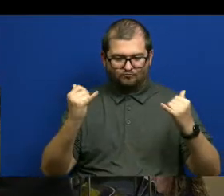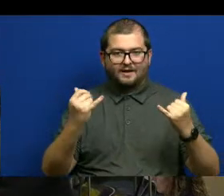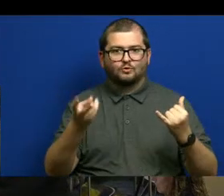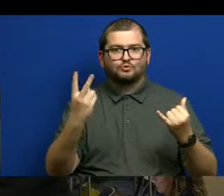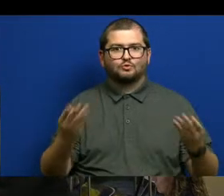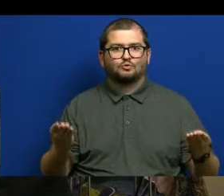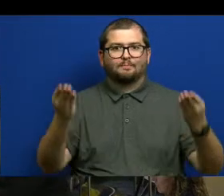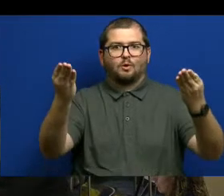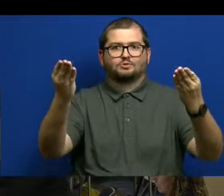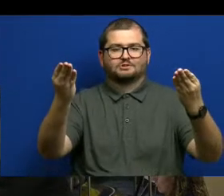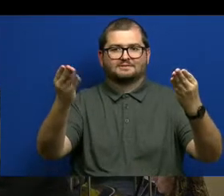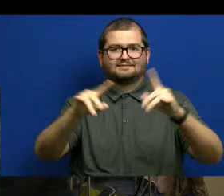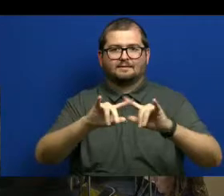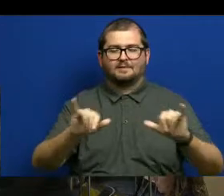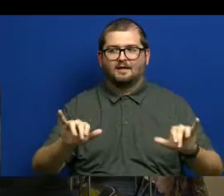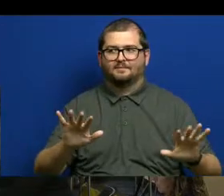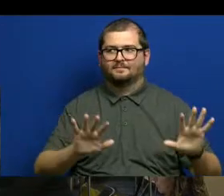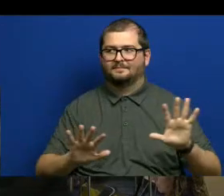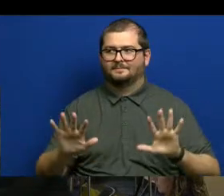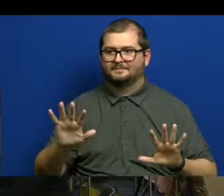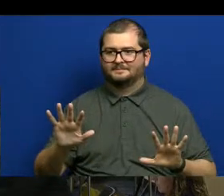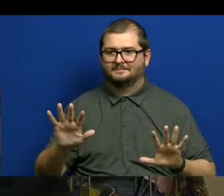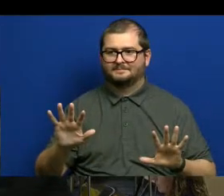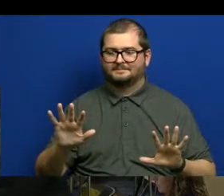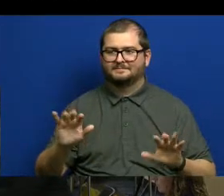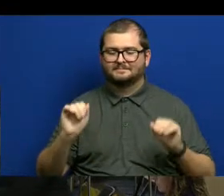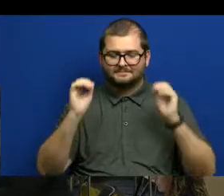floor at this time.